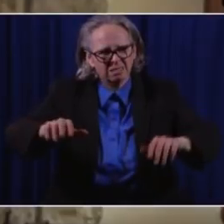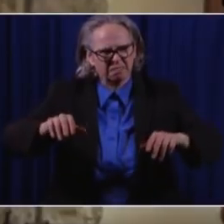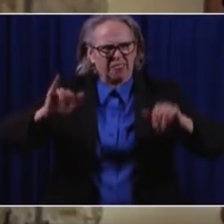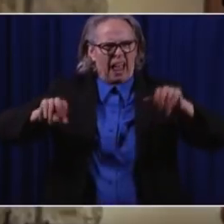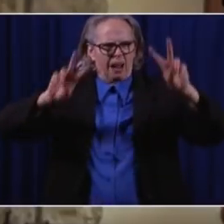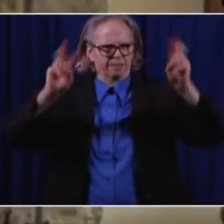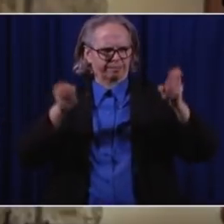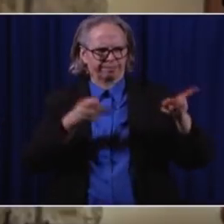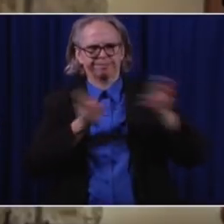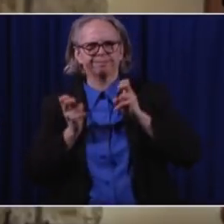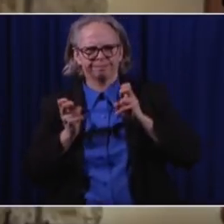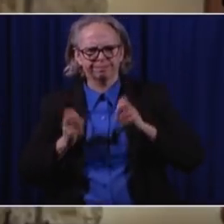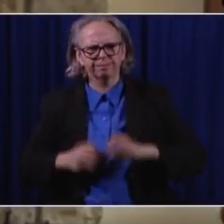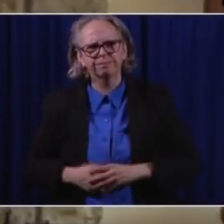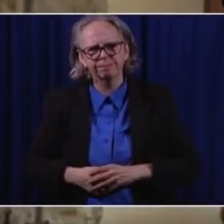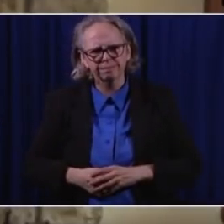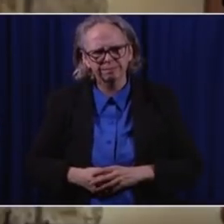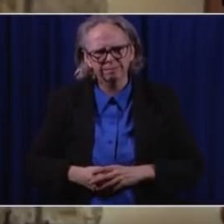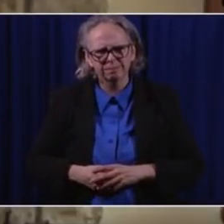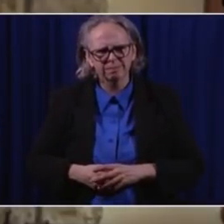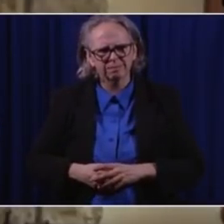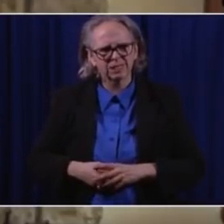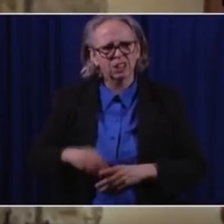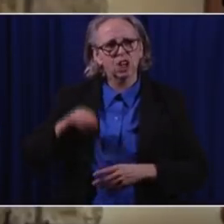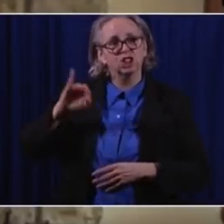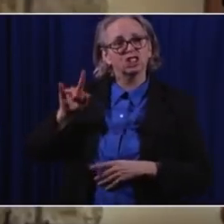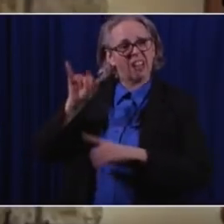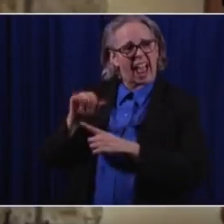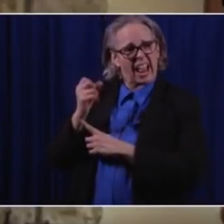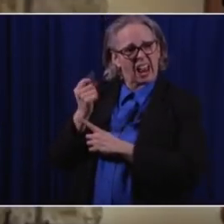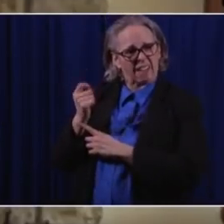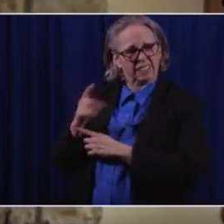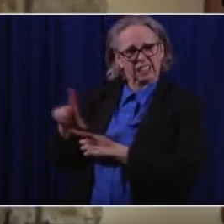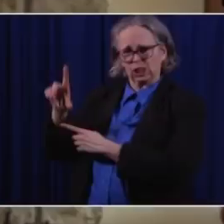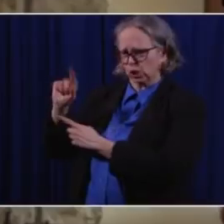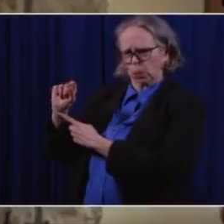On July 11, 2012,